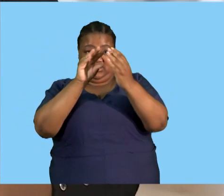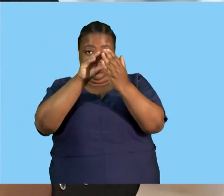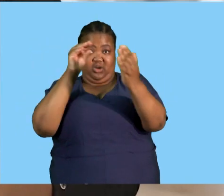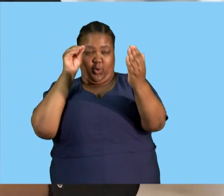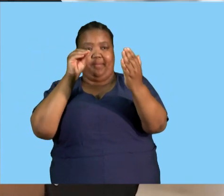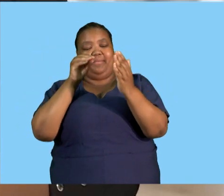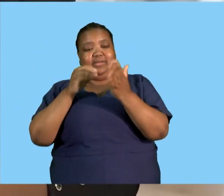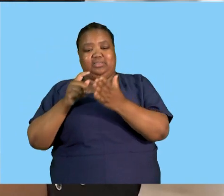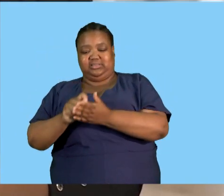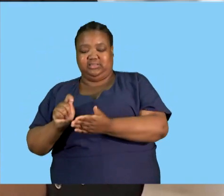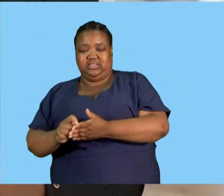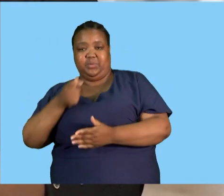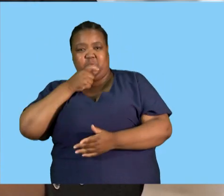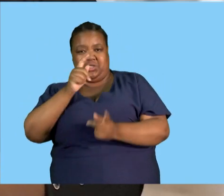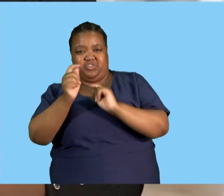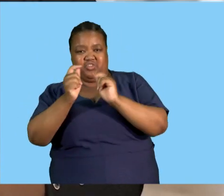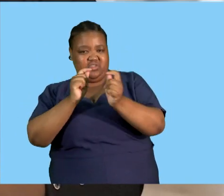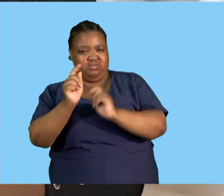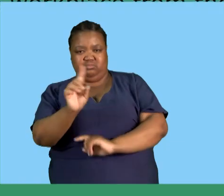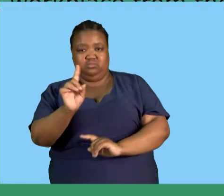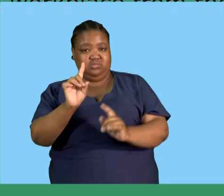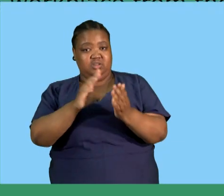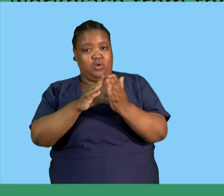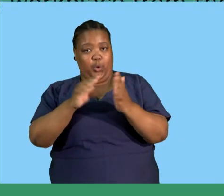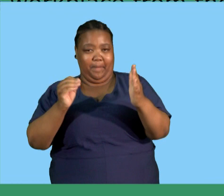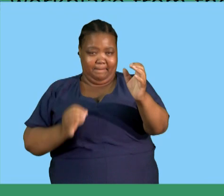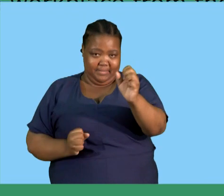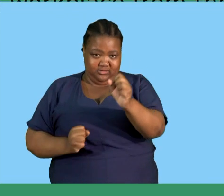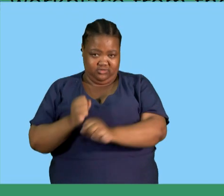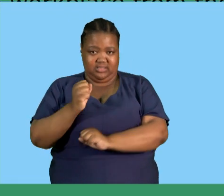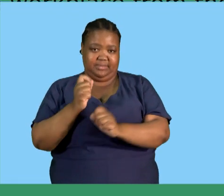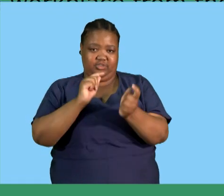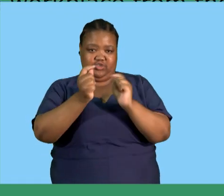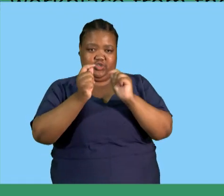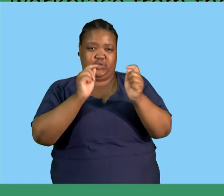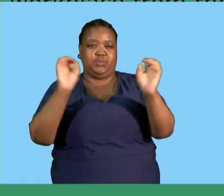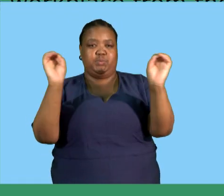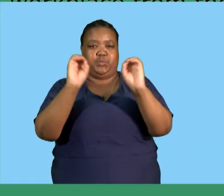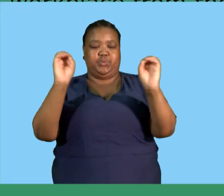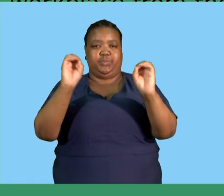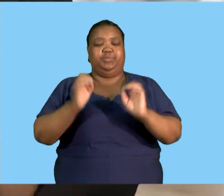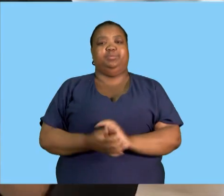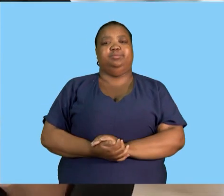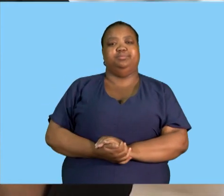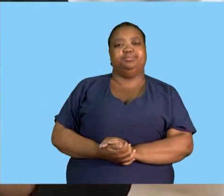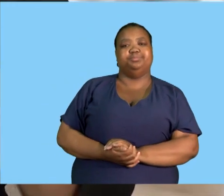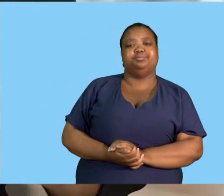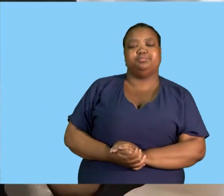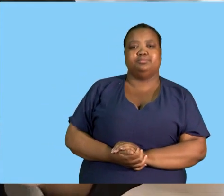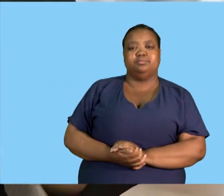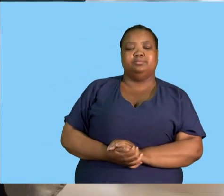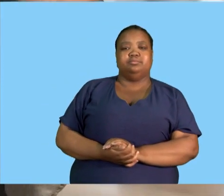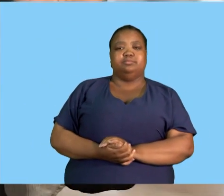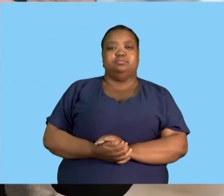change anything. You take it as is. Nothing should be changed. Verbatim, as is, nothing should